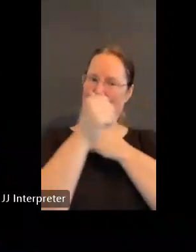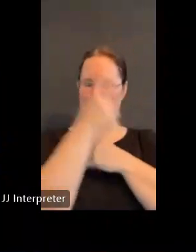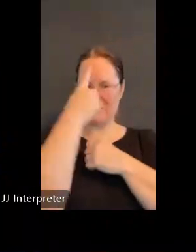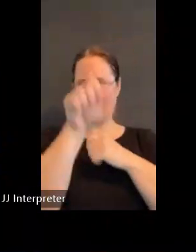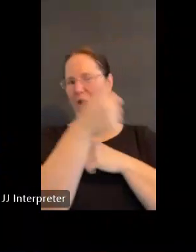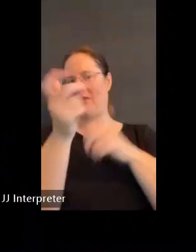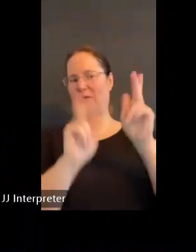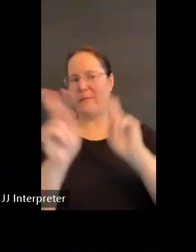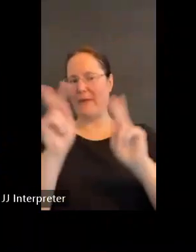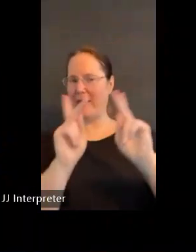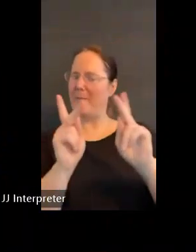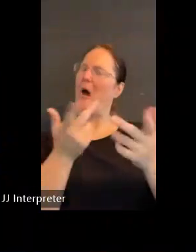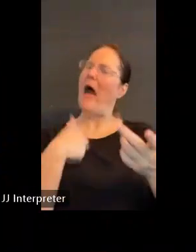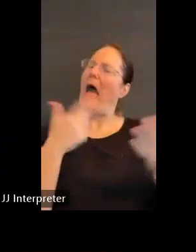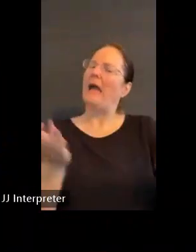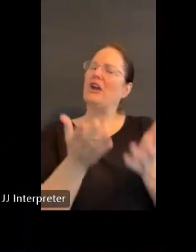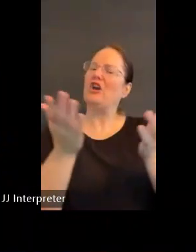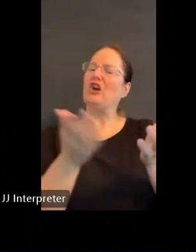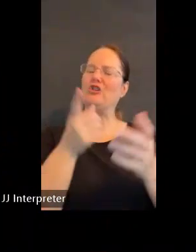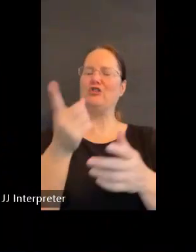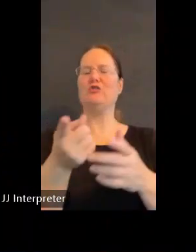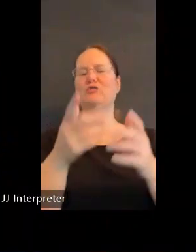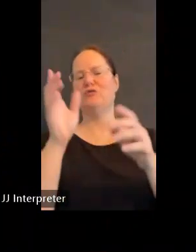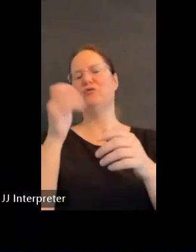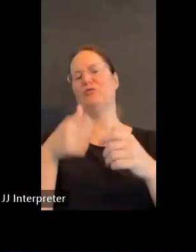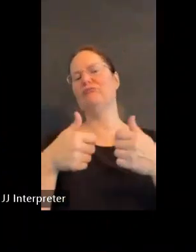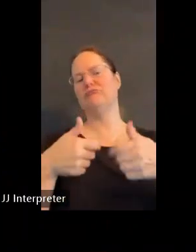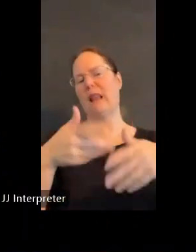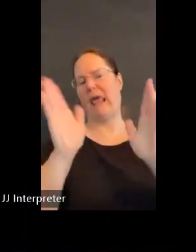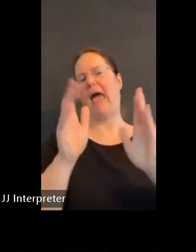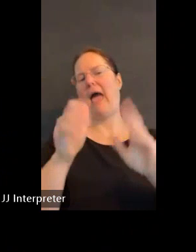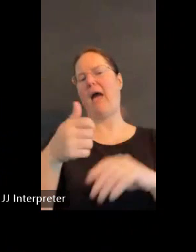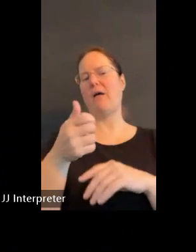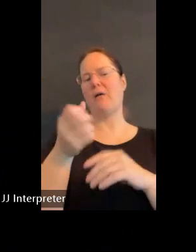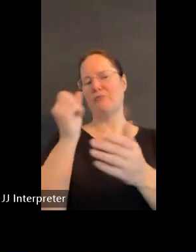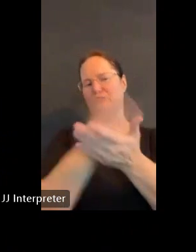to grant that request to have that caregiver present on the property.